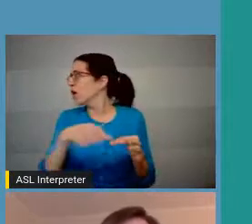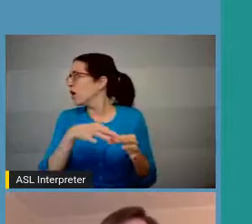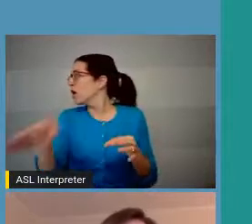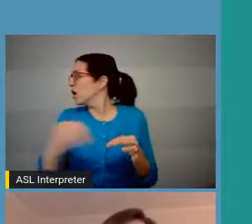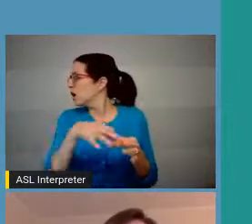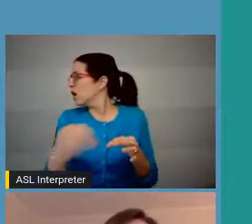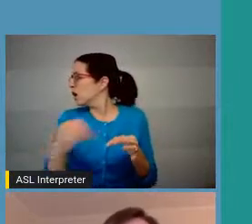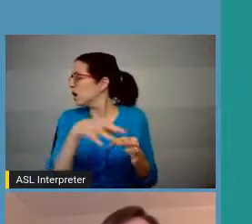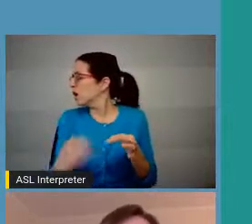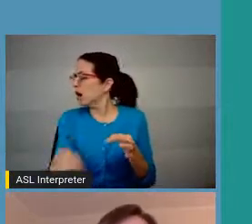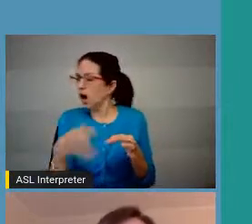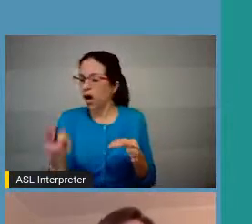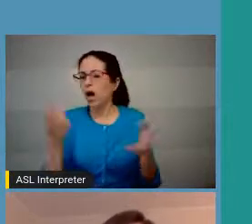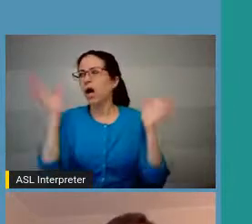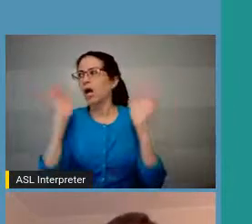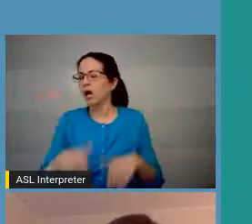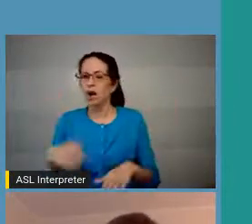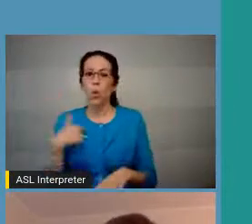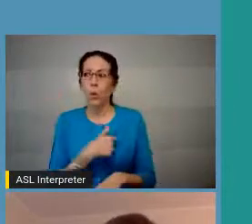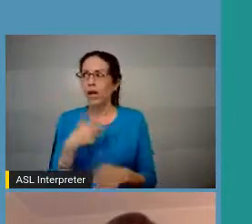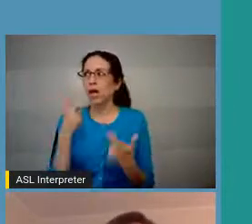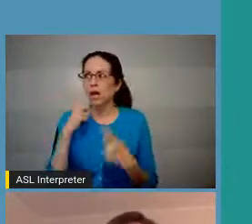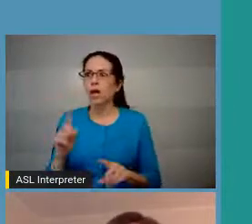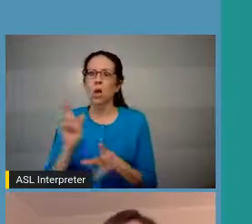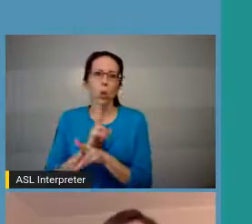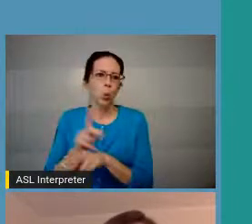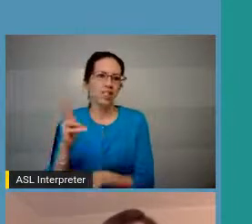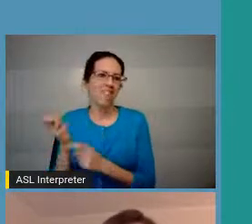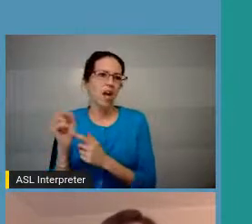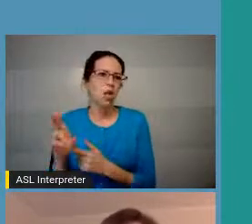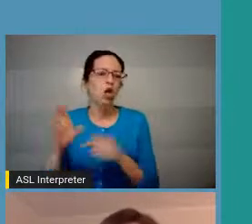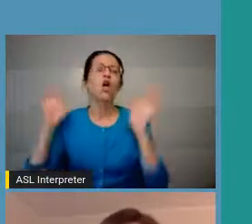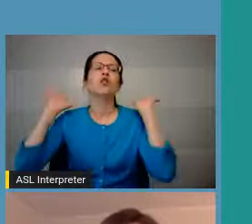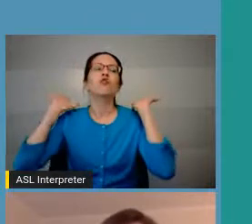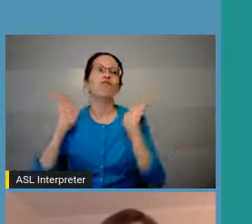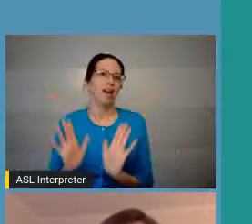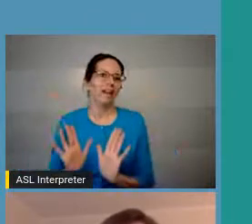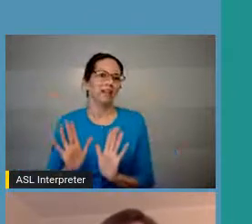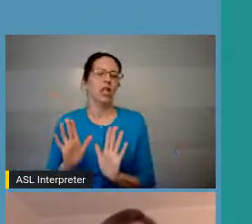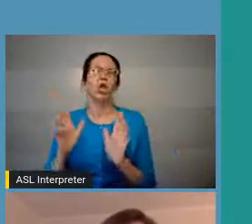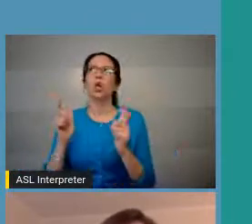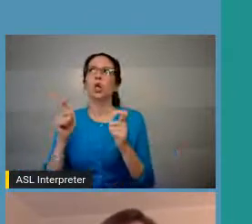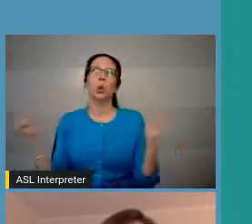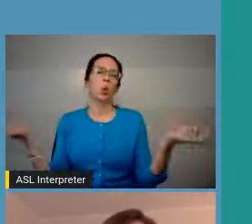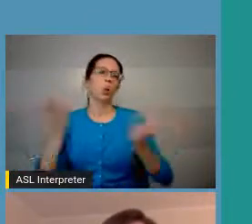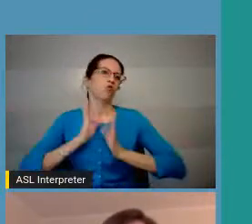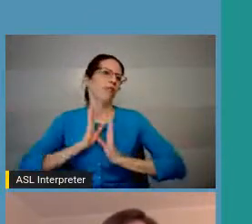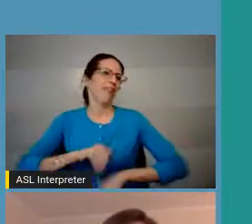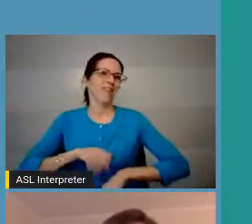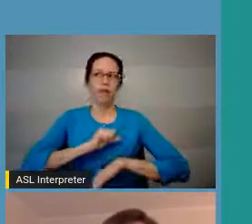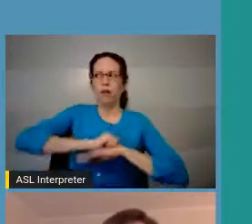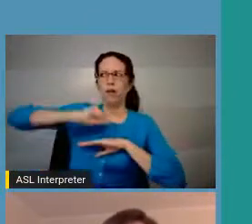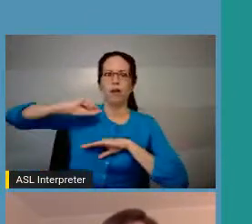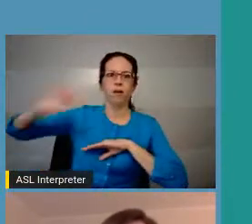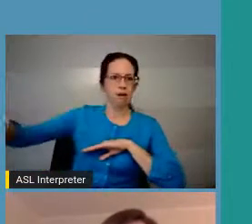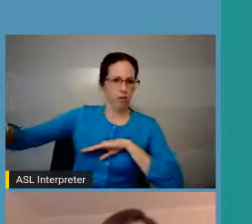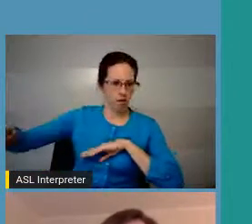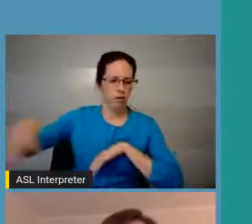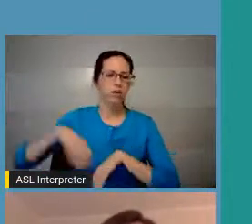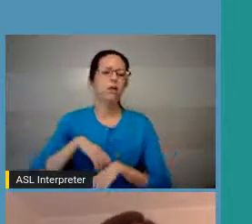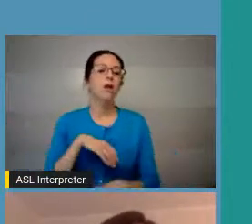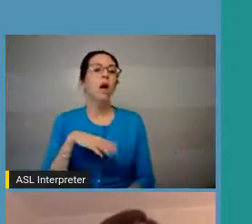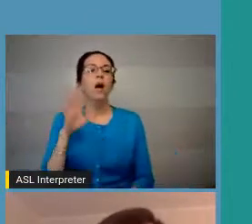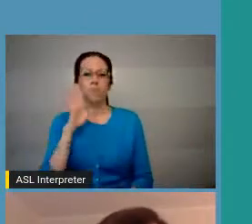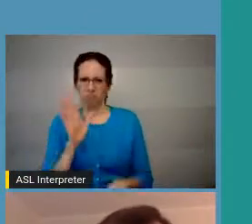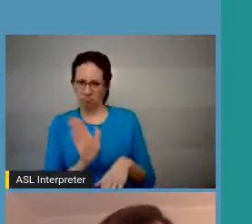finally reach the point where you get to use that vendor, yay, it is a huge relief to go ahead and get those things digitized. I will